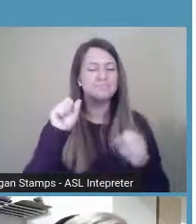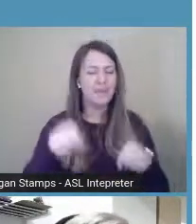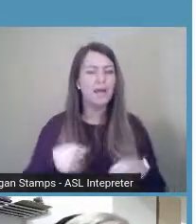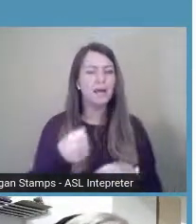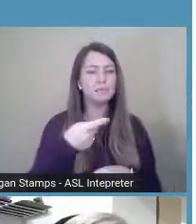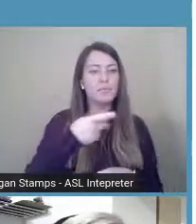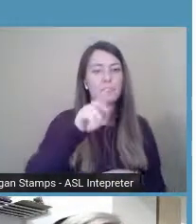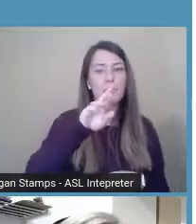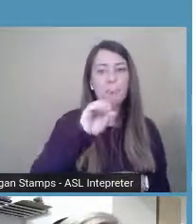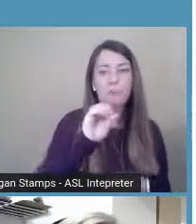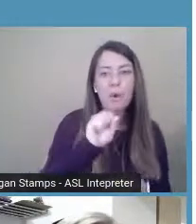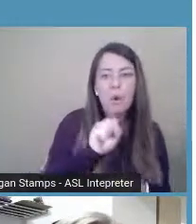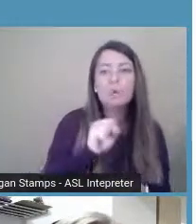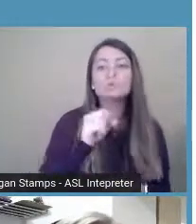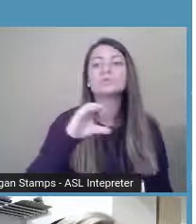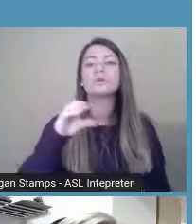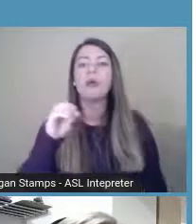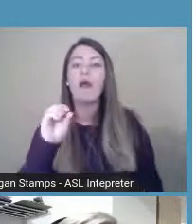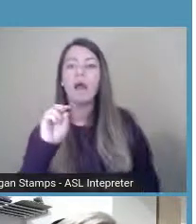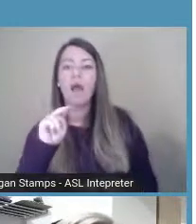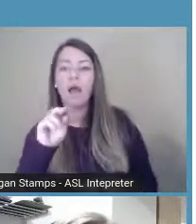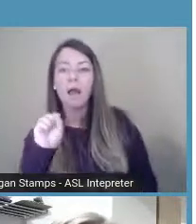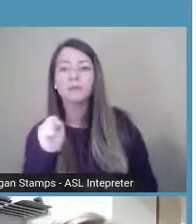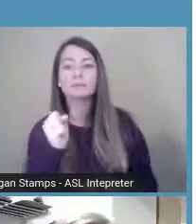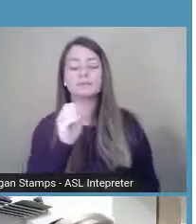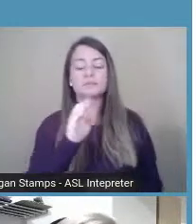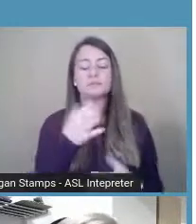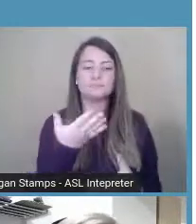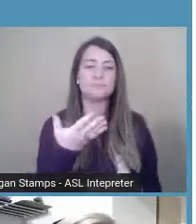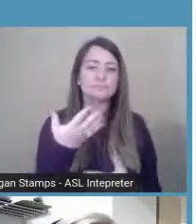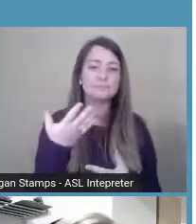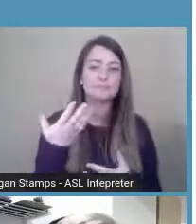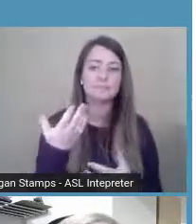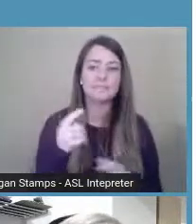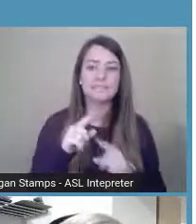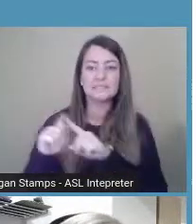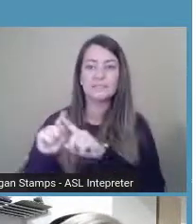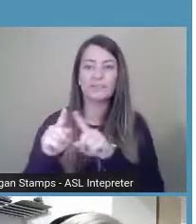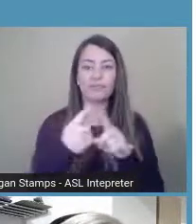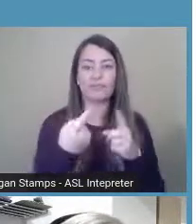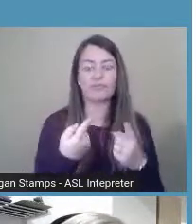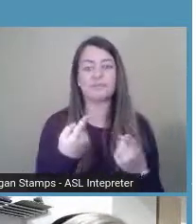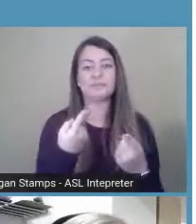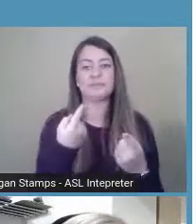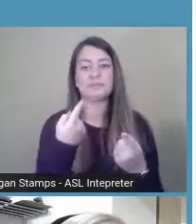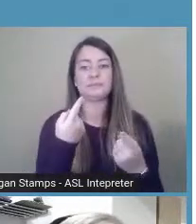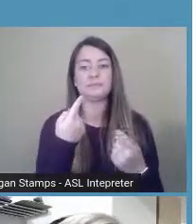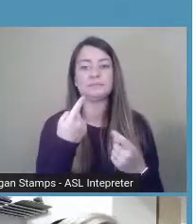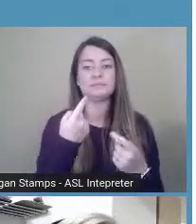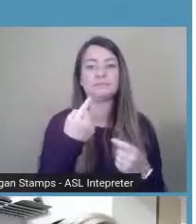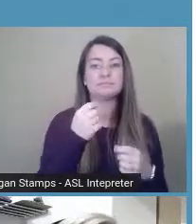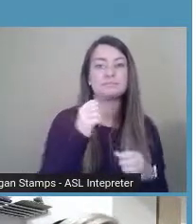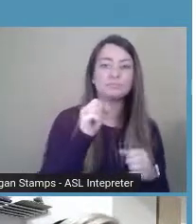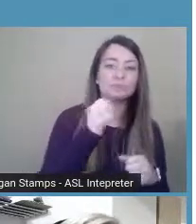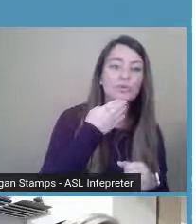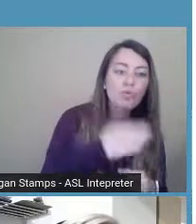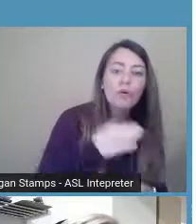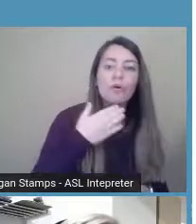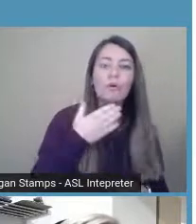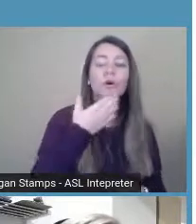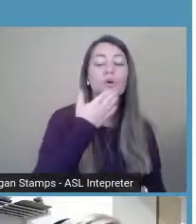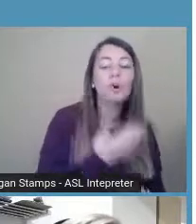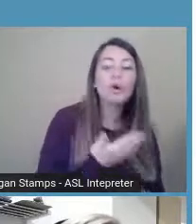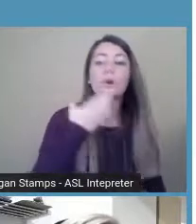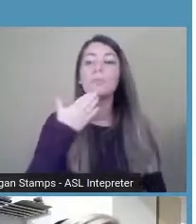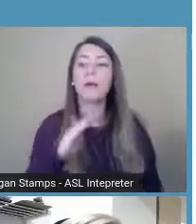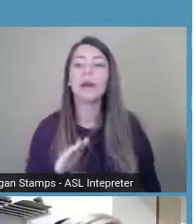launching polls, dividing the group into breakout rooms, keeping track of the chat box, etc. It's also good for your